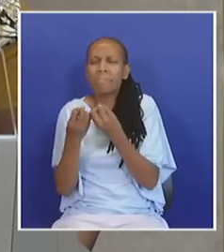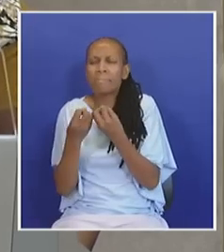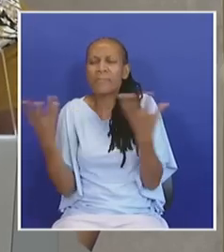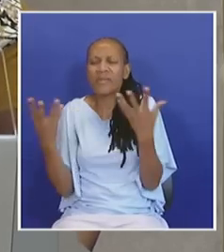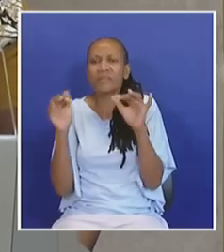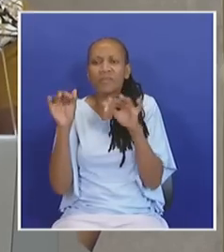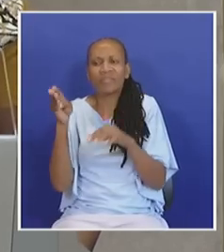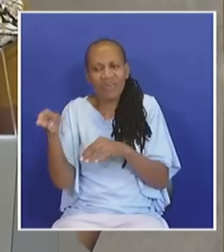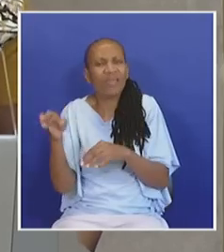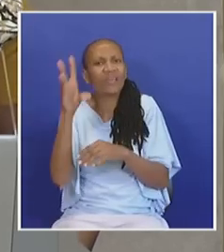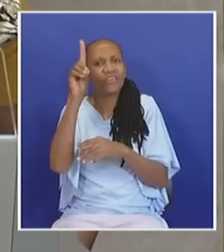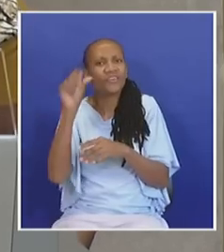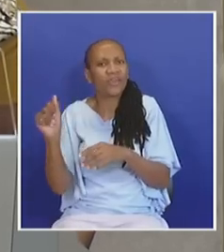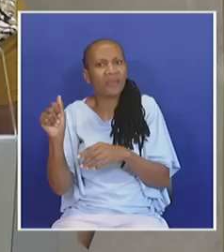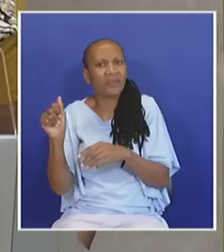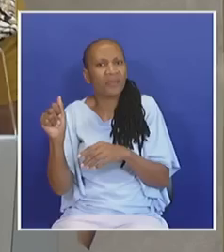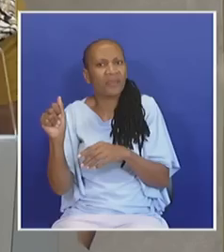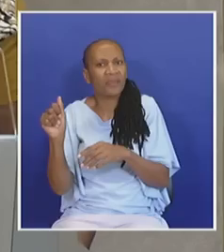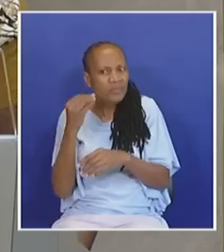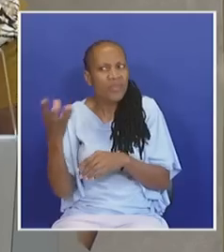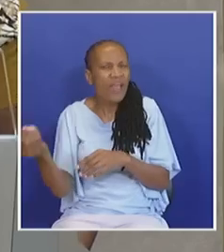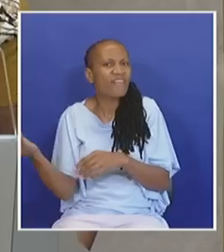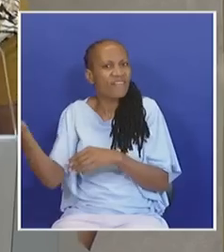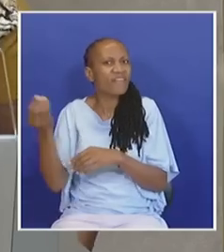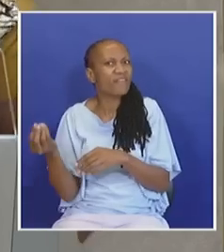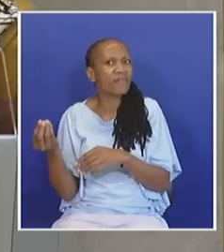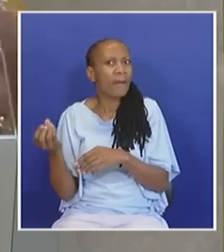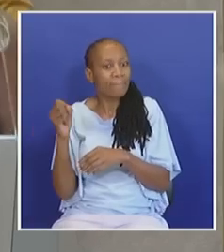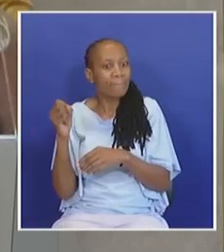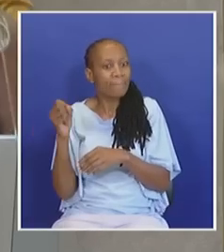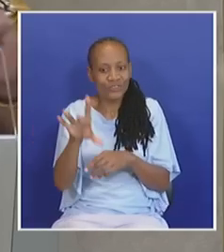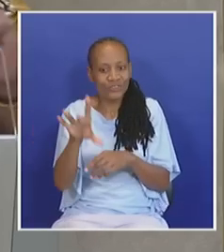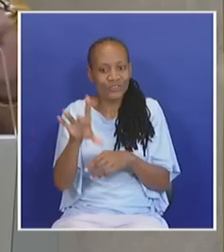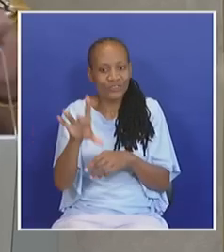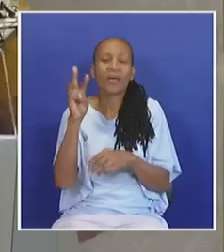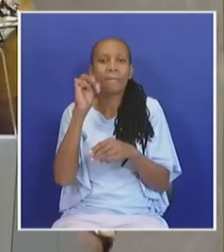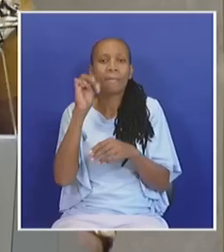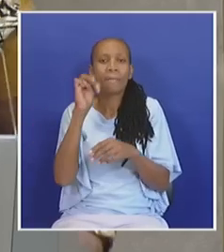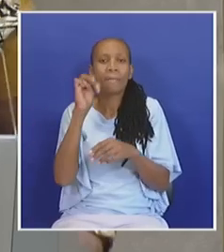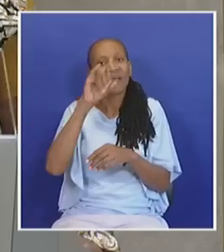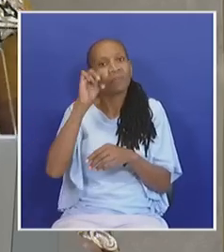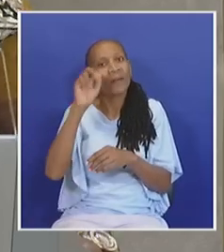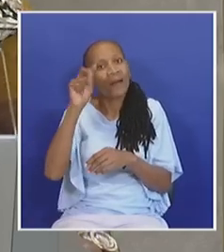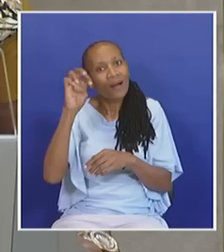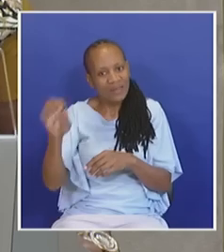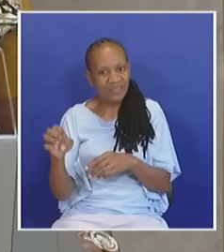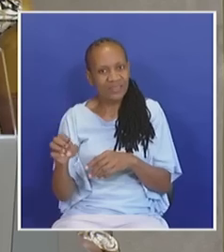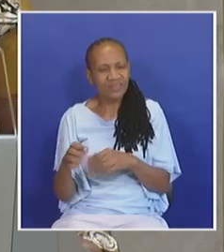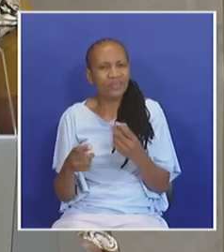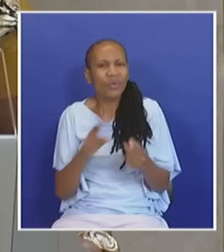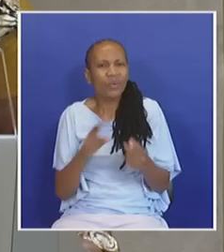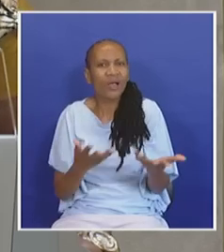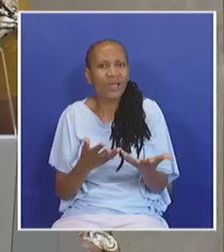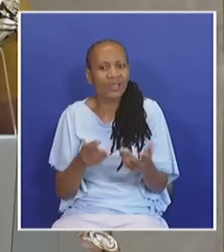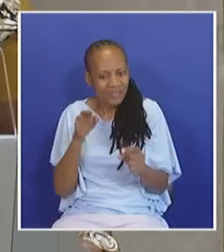that young man who never experienced racism because he doesn't have history of our people, so